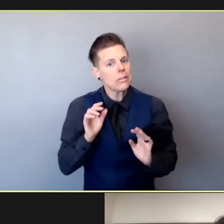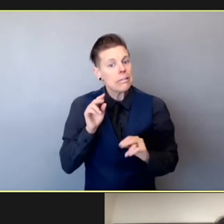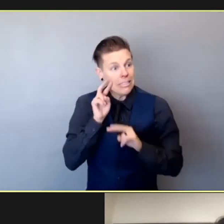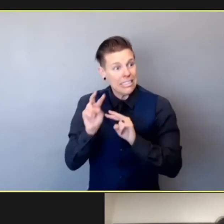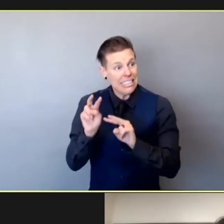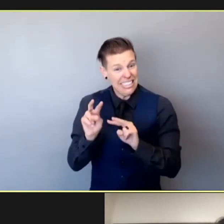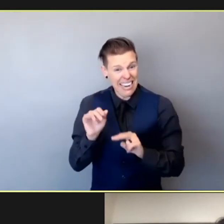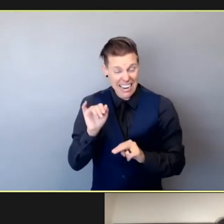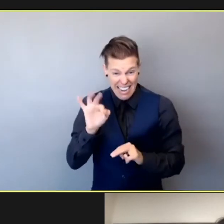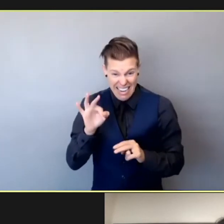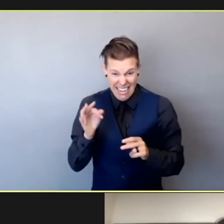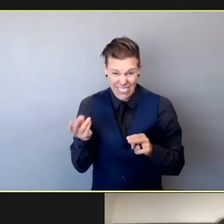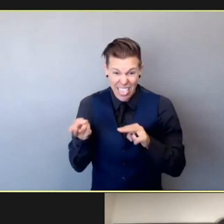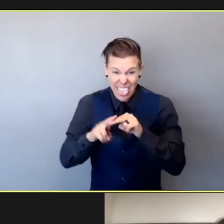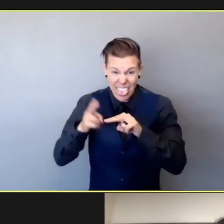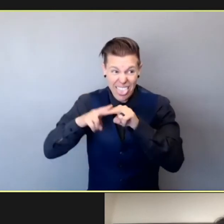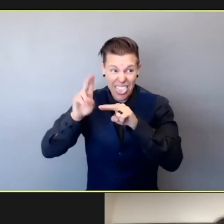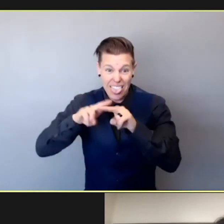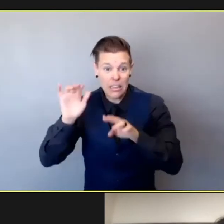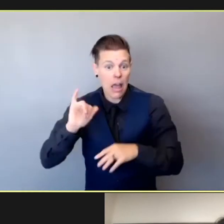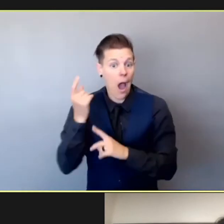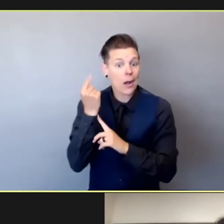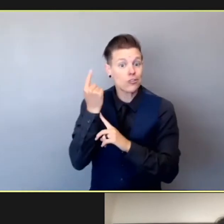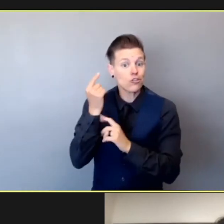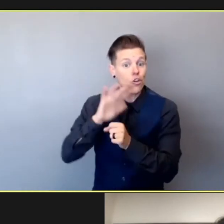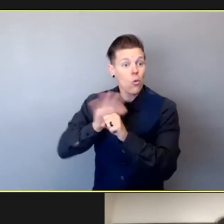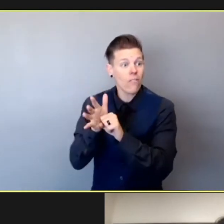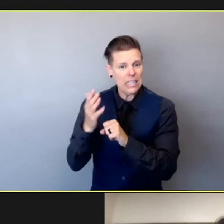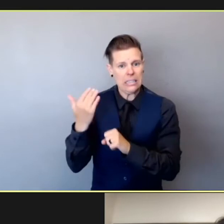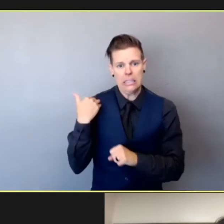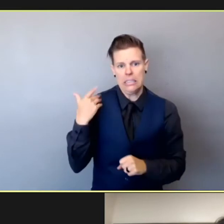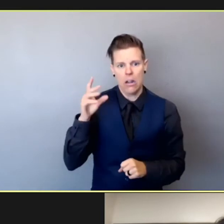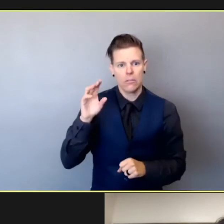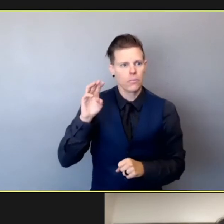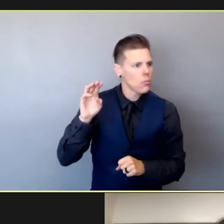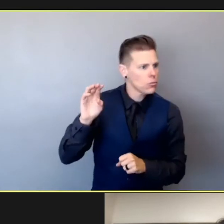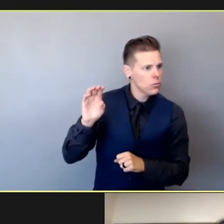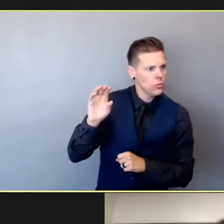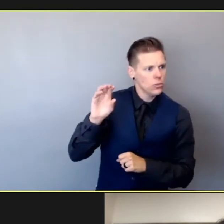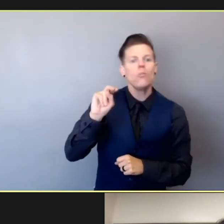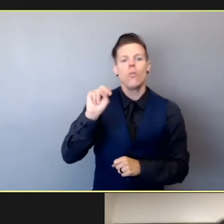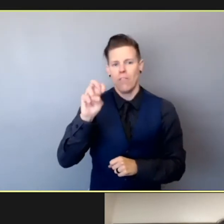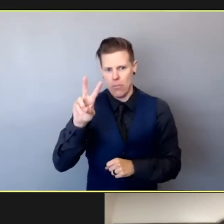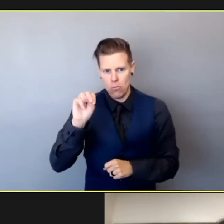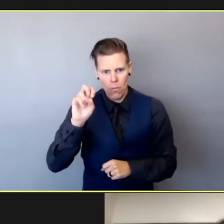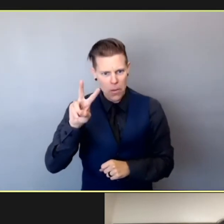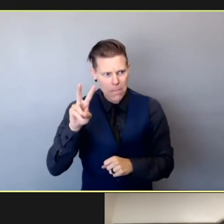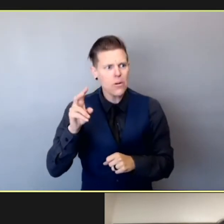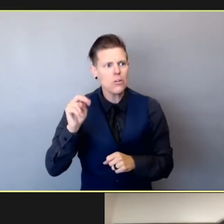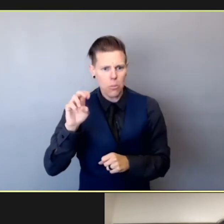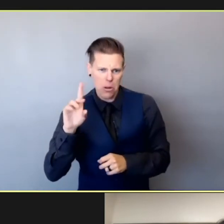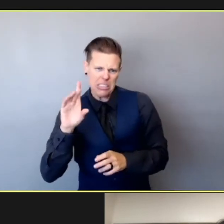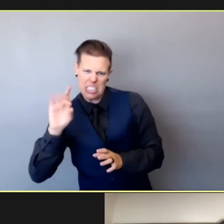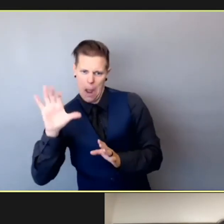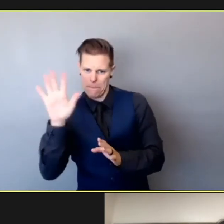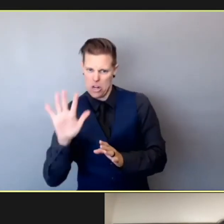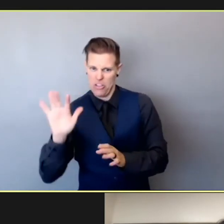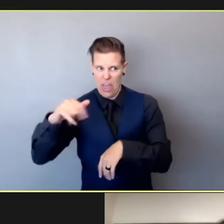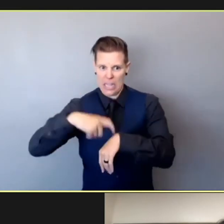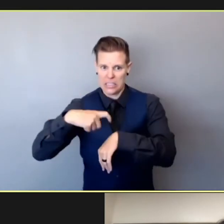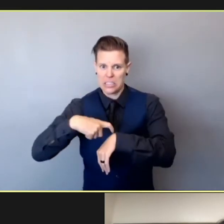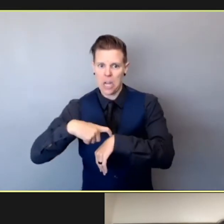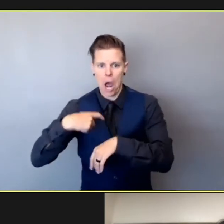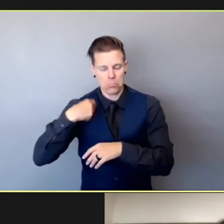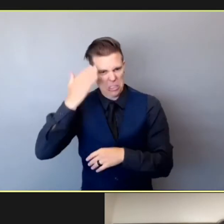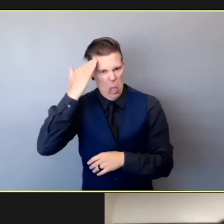did last November and December. But right now, they're super busy caring for everyone. And